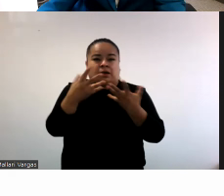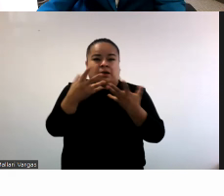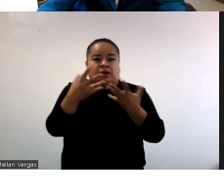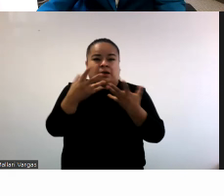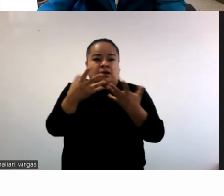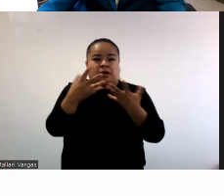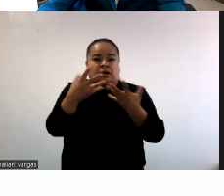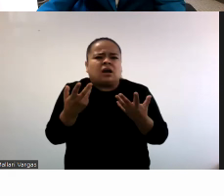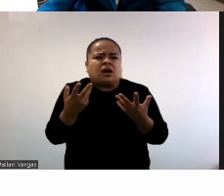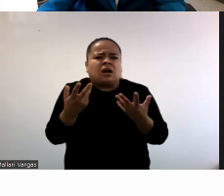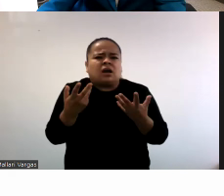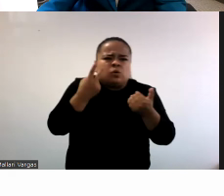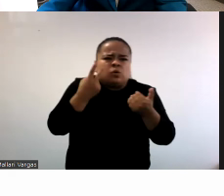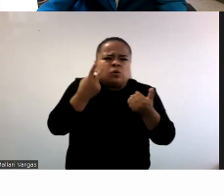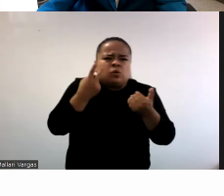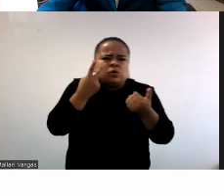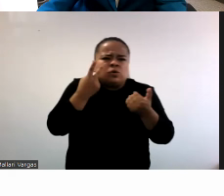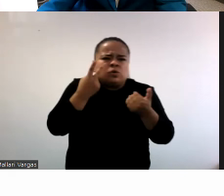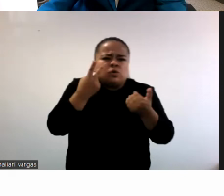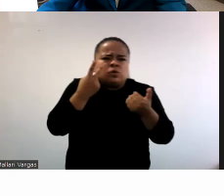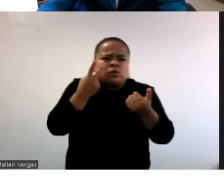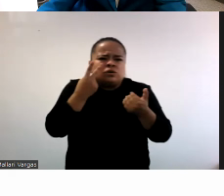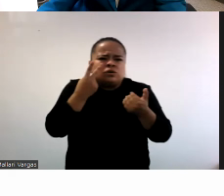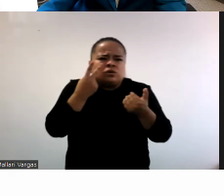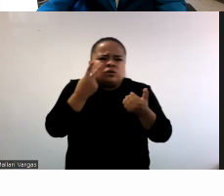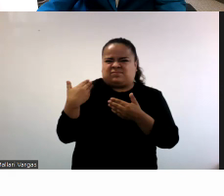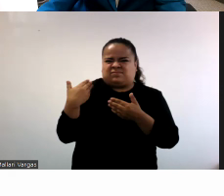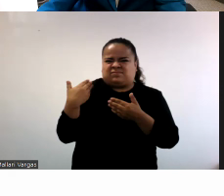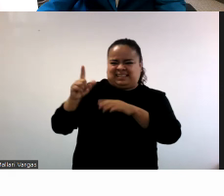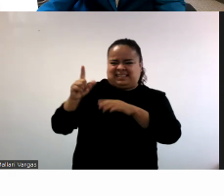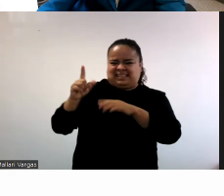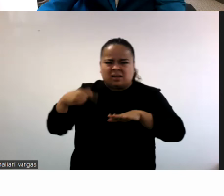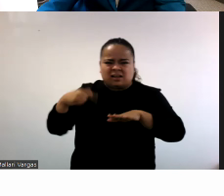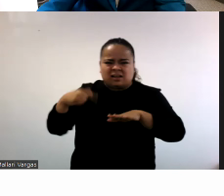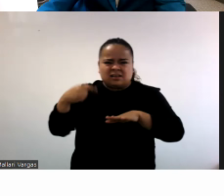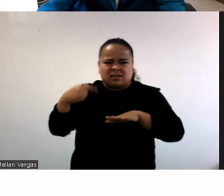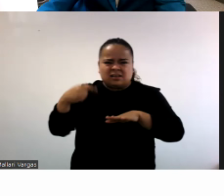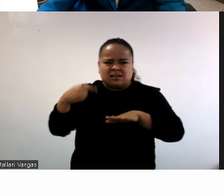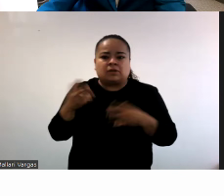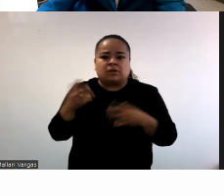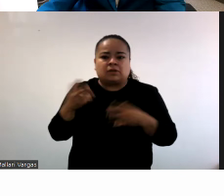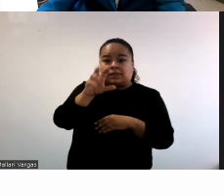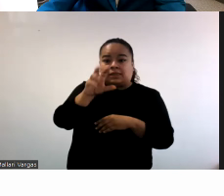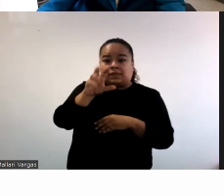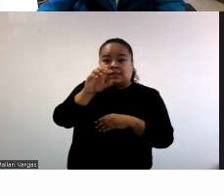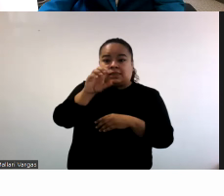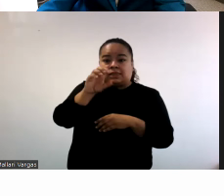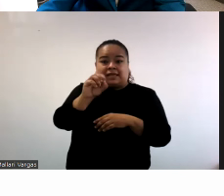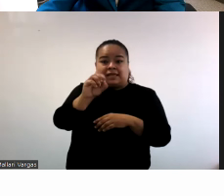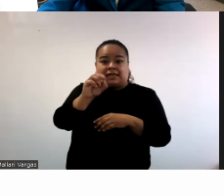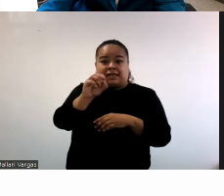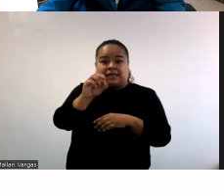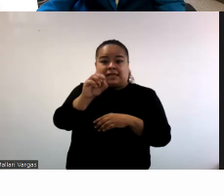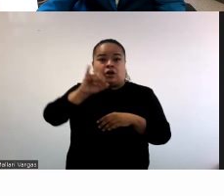this is a variation of cases in the past 7 days. And you can see that the number of